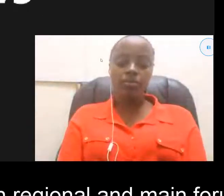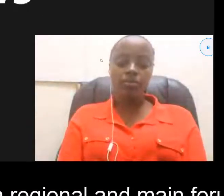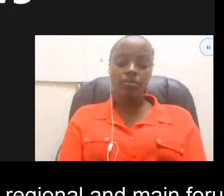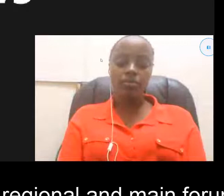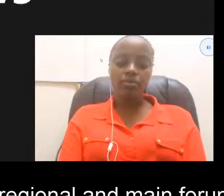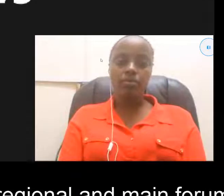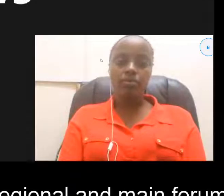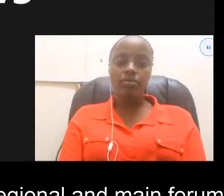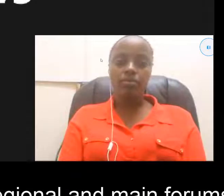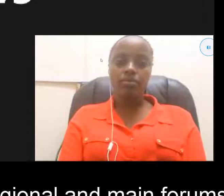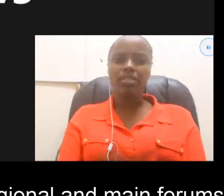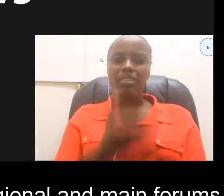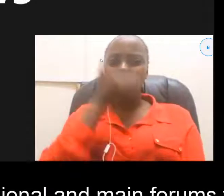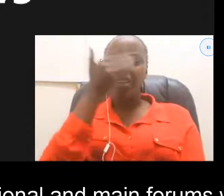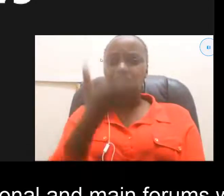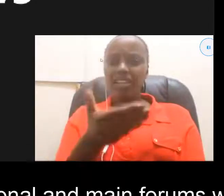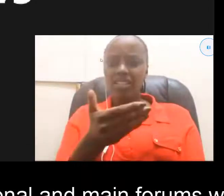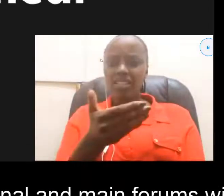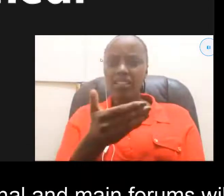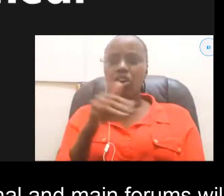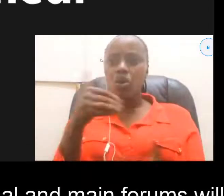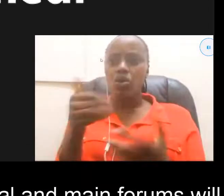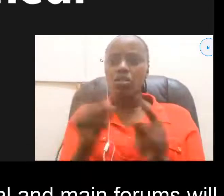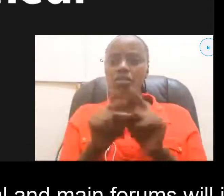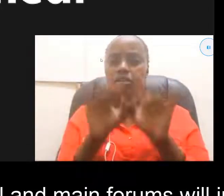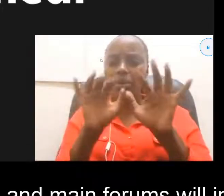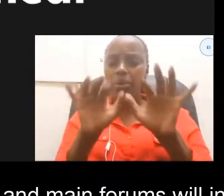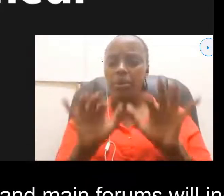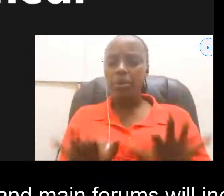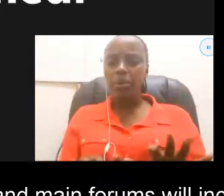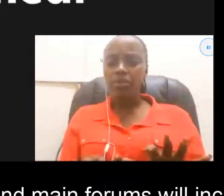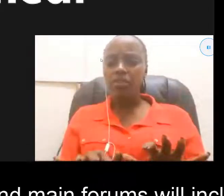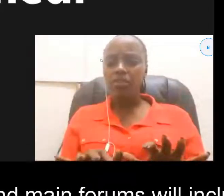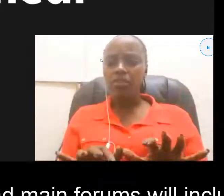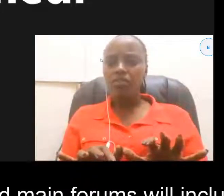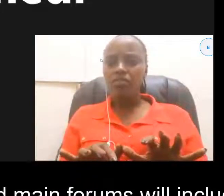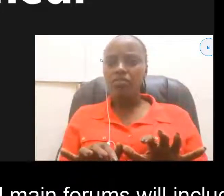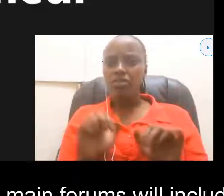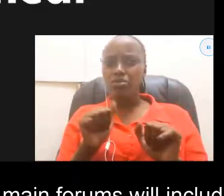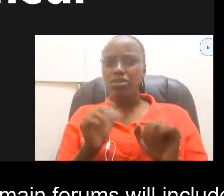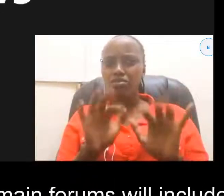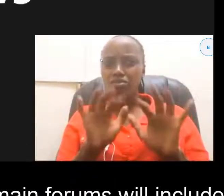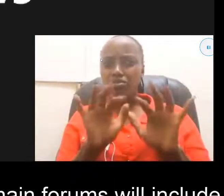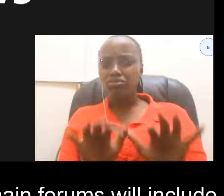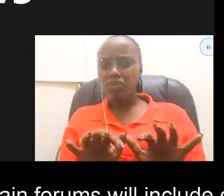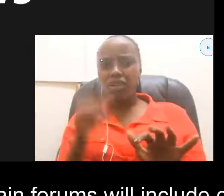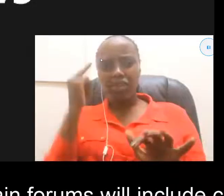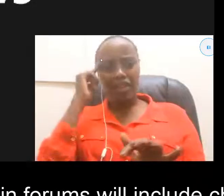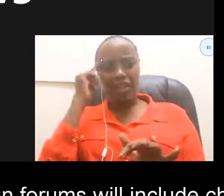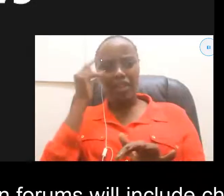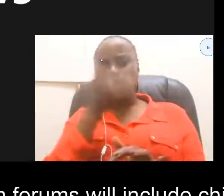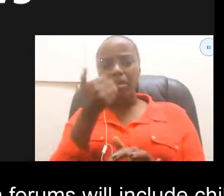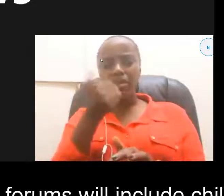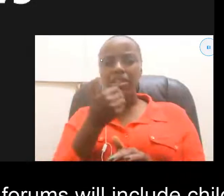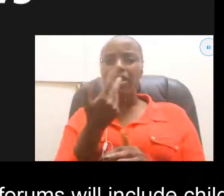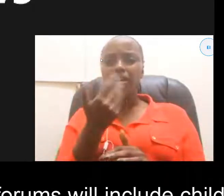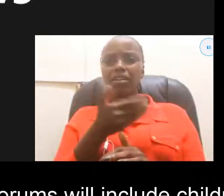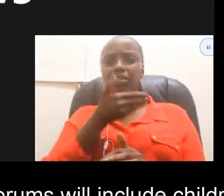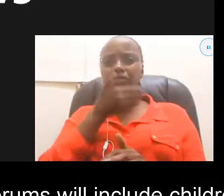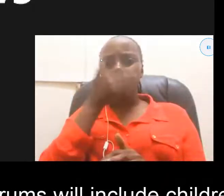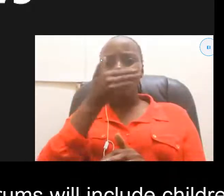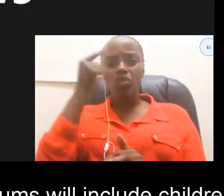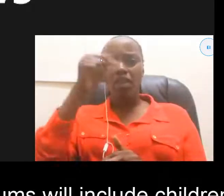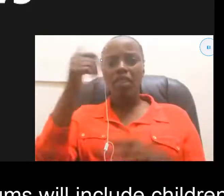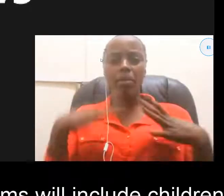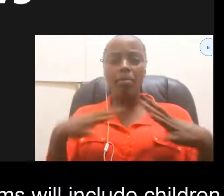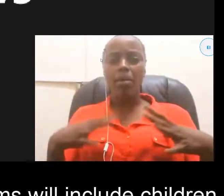Should I respond verbally, or I should just type on the platform? I think you just verbally, so that's for the sake of the rest of the